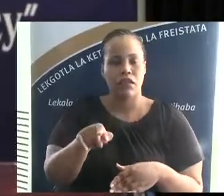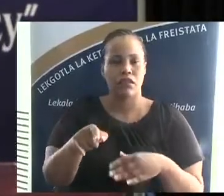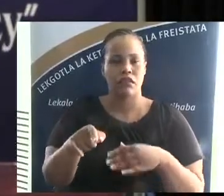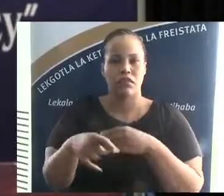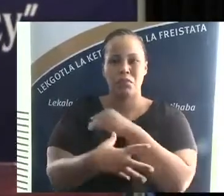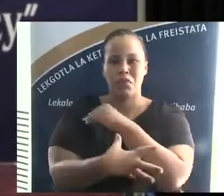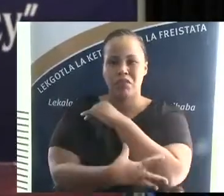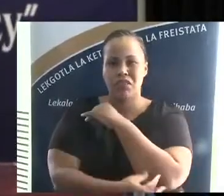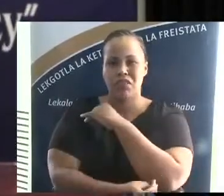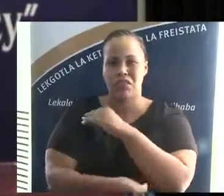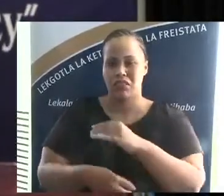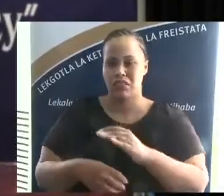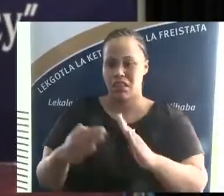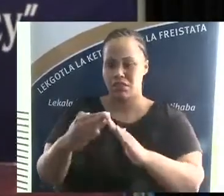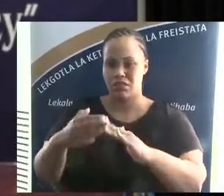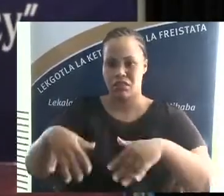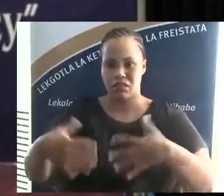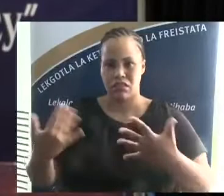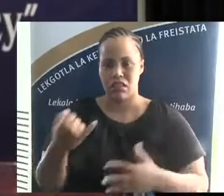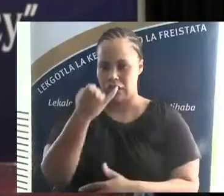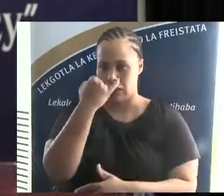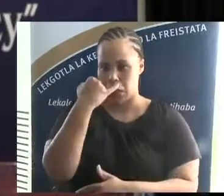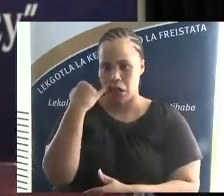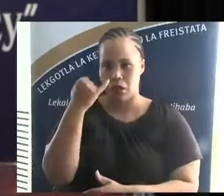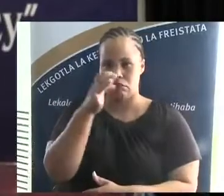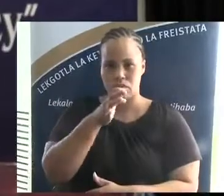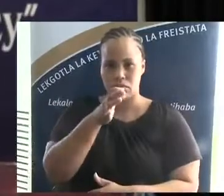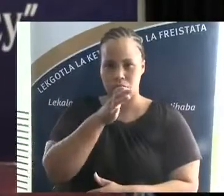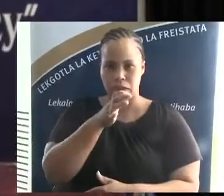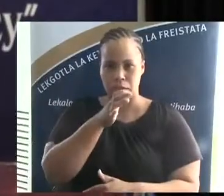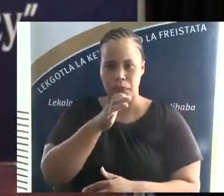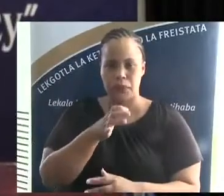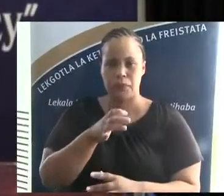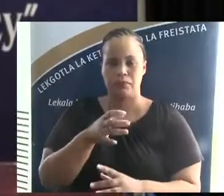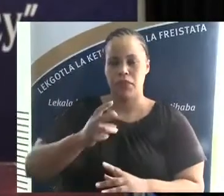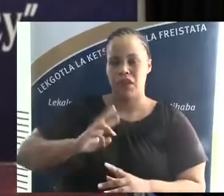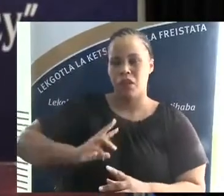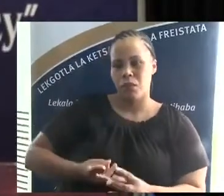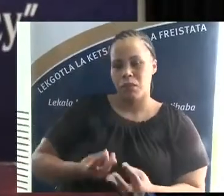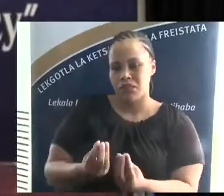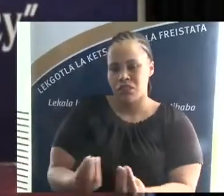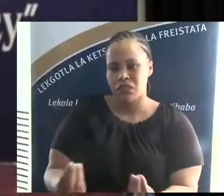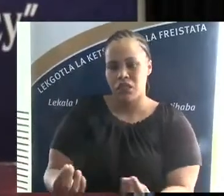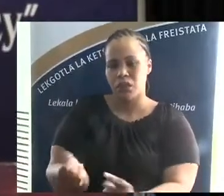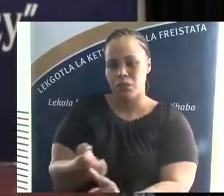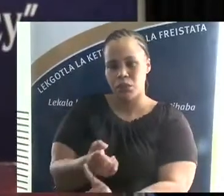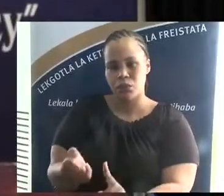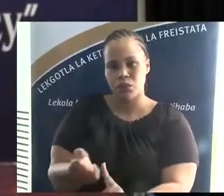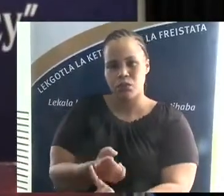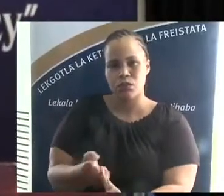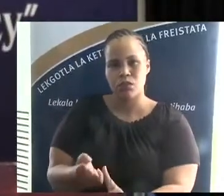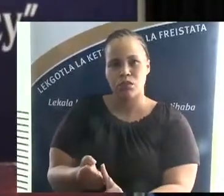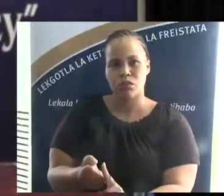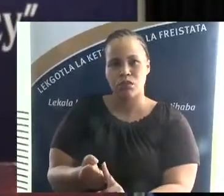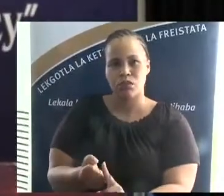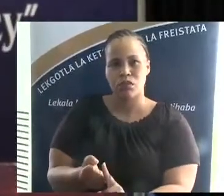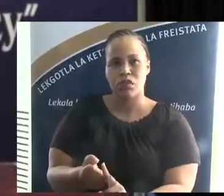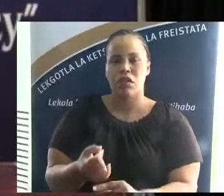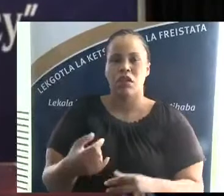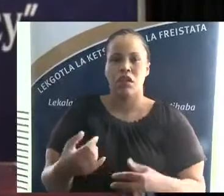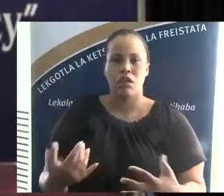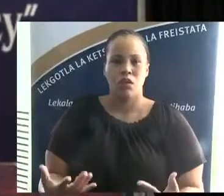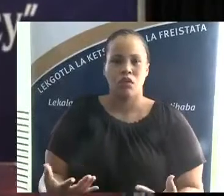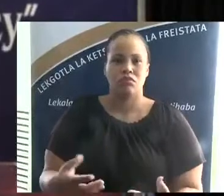homelessness, drug and substance abuse, as well as women and children abuse and prevalent